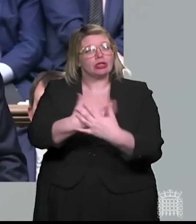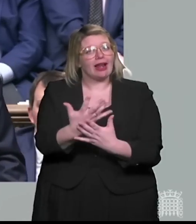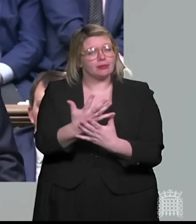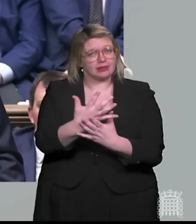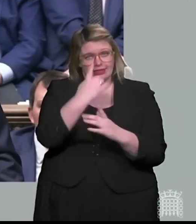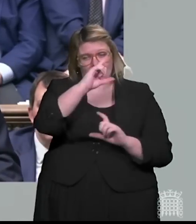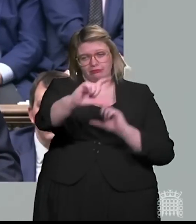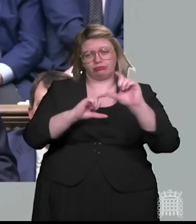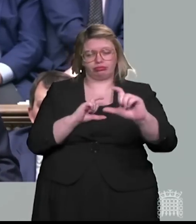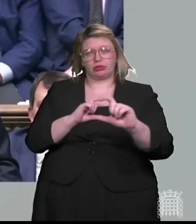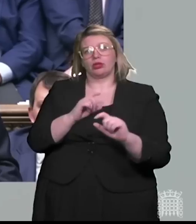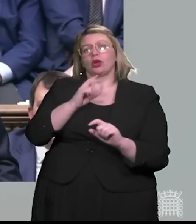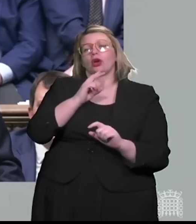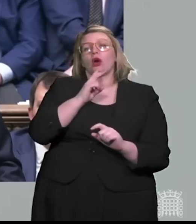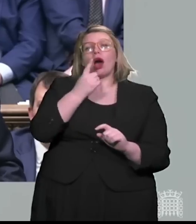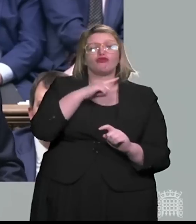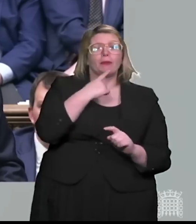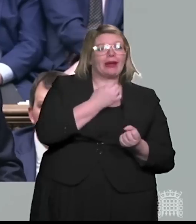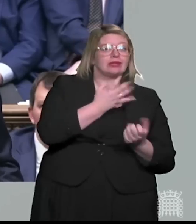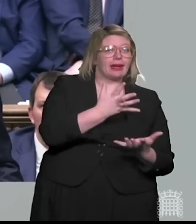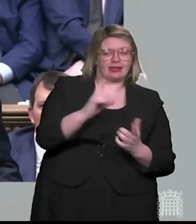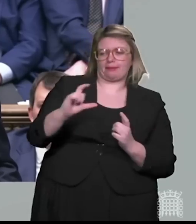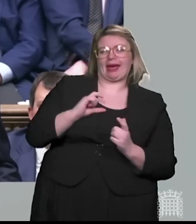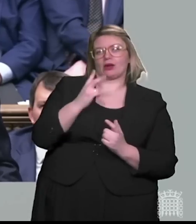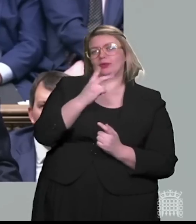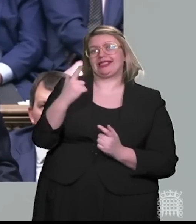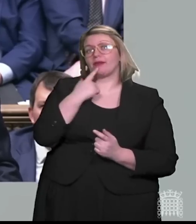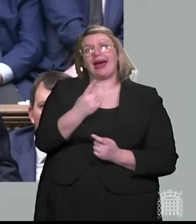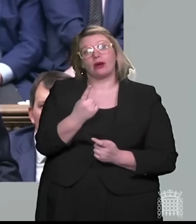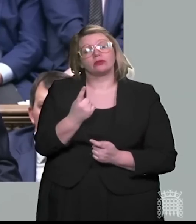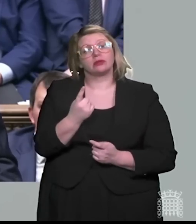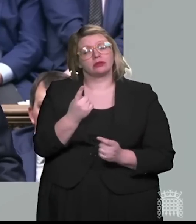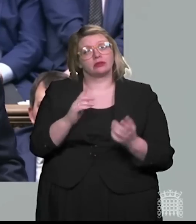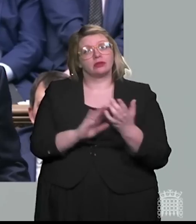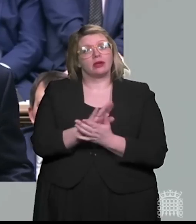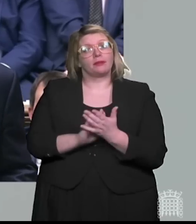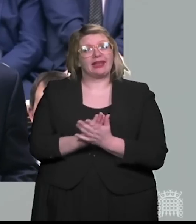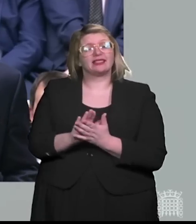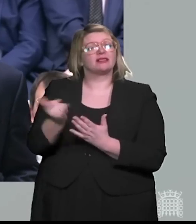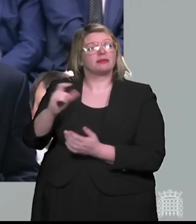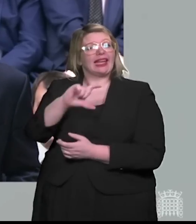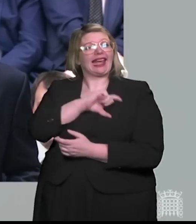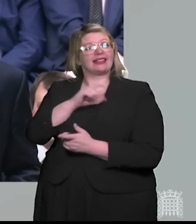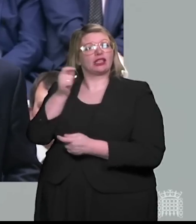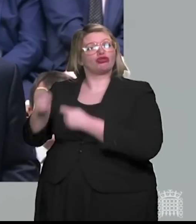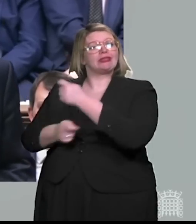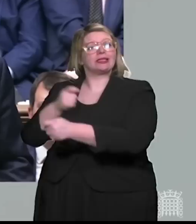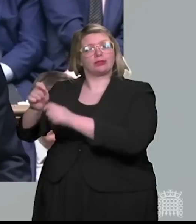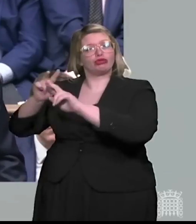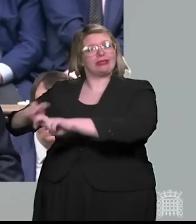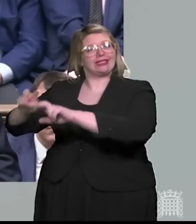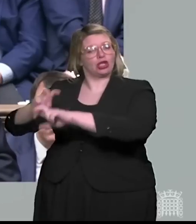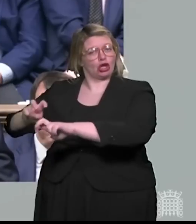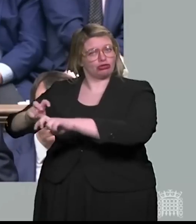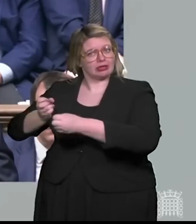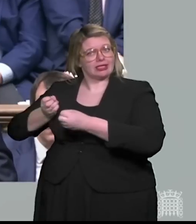worth £27 for every £100 they spend. That means an eligible cancer drug company spending £2 million